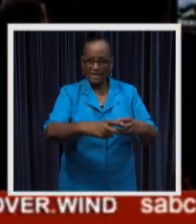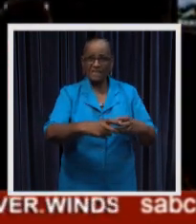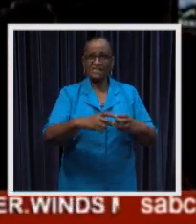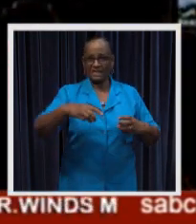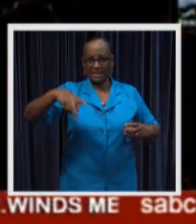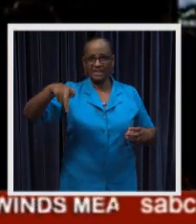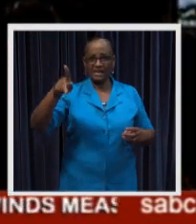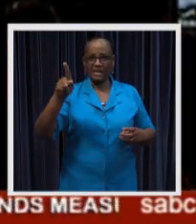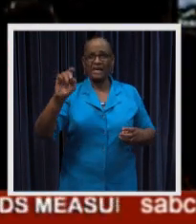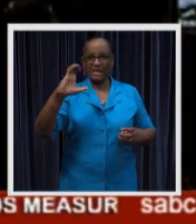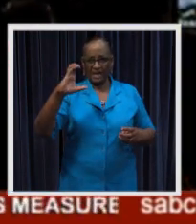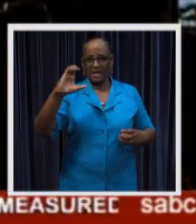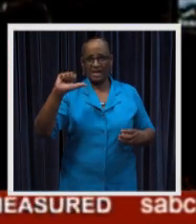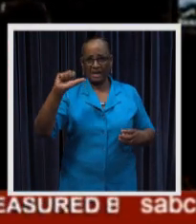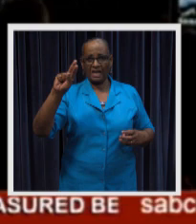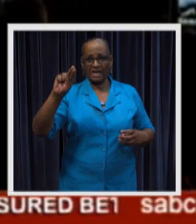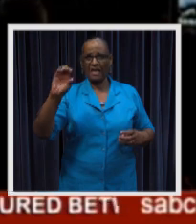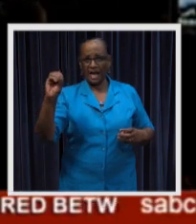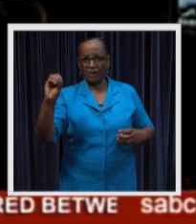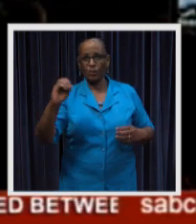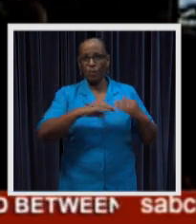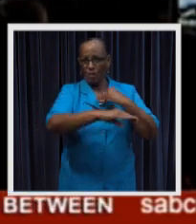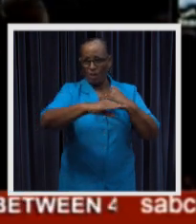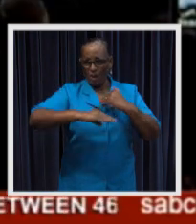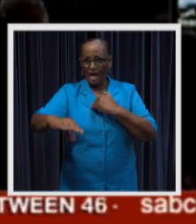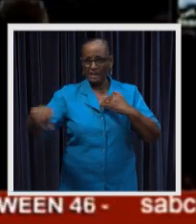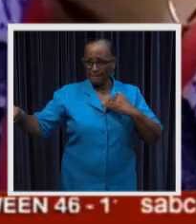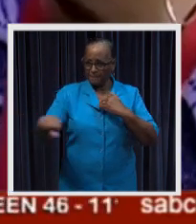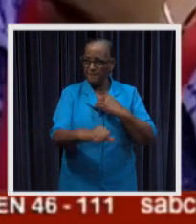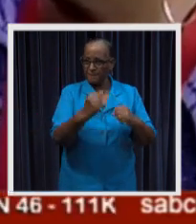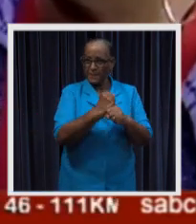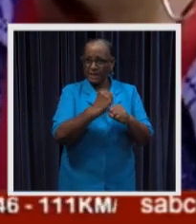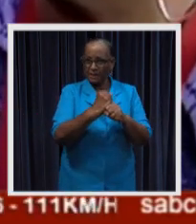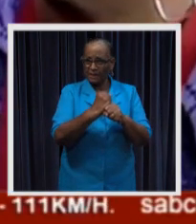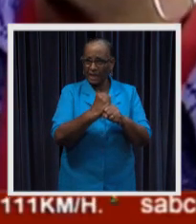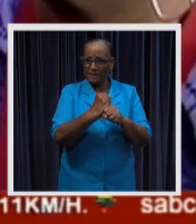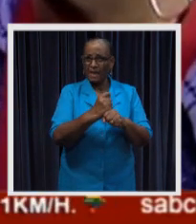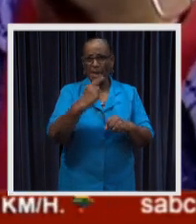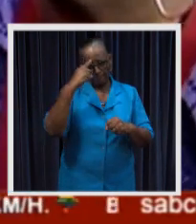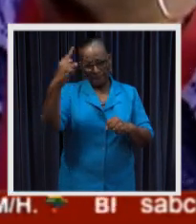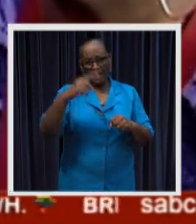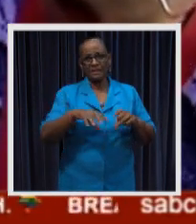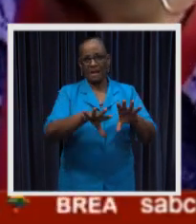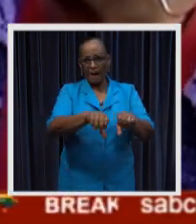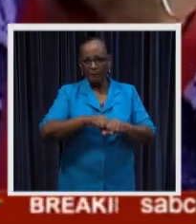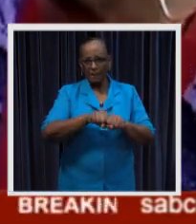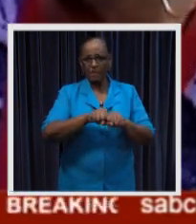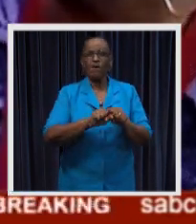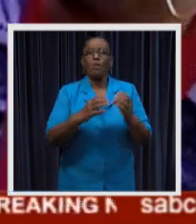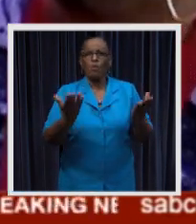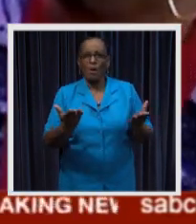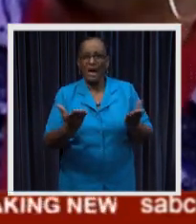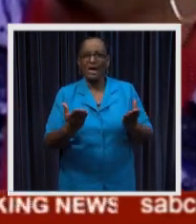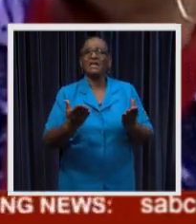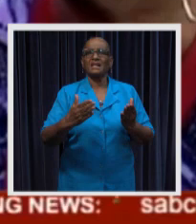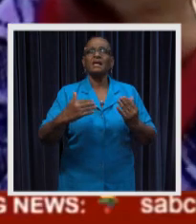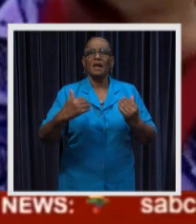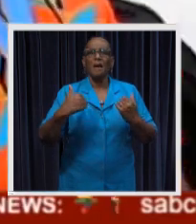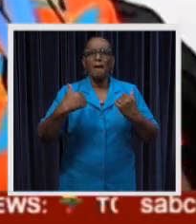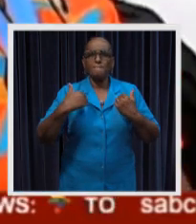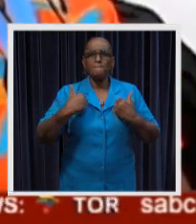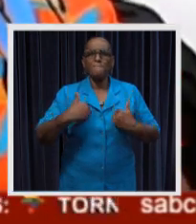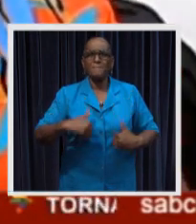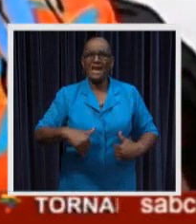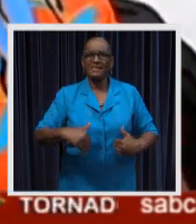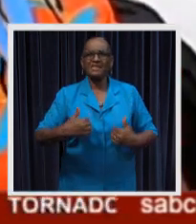in 1994. The countries that participated at that time adopted an action plan